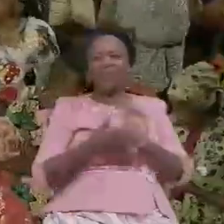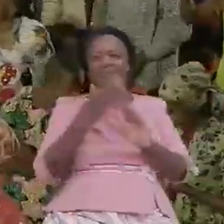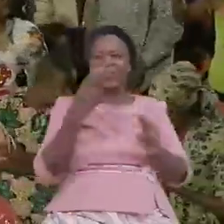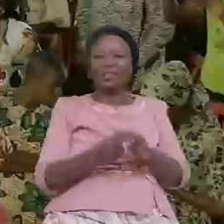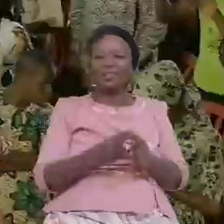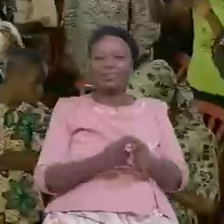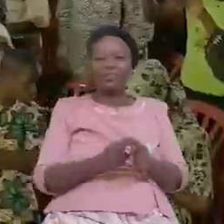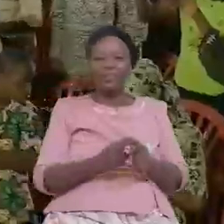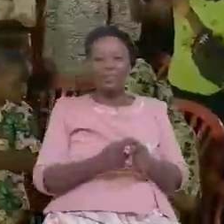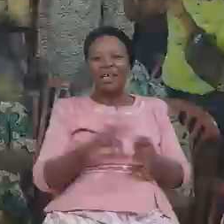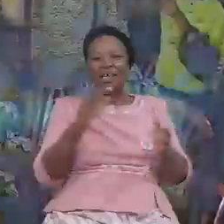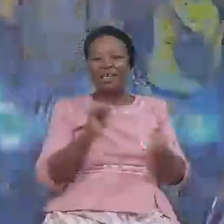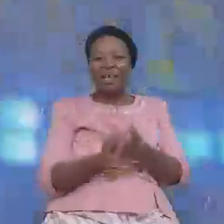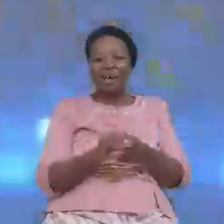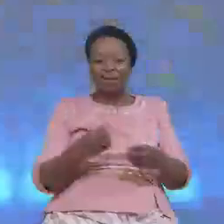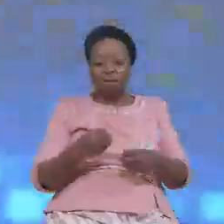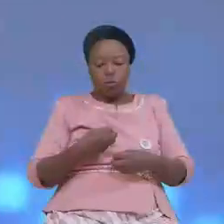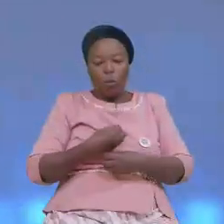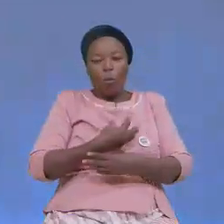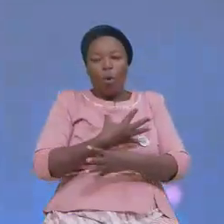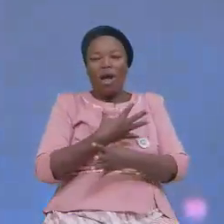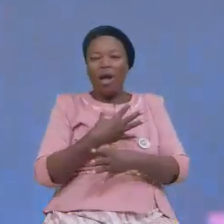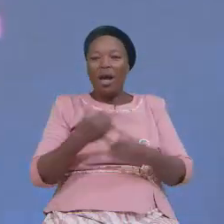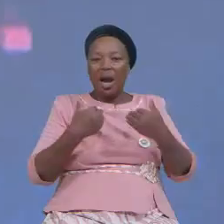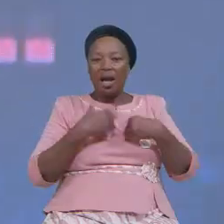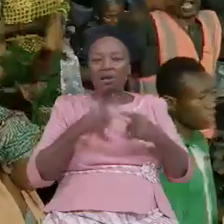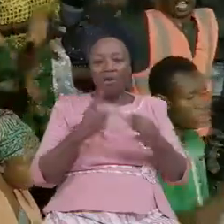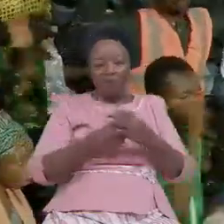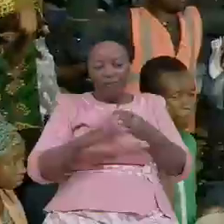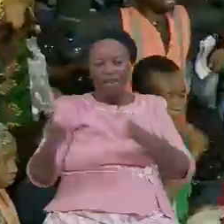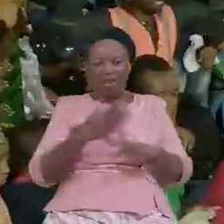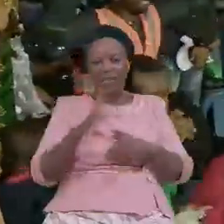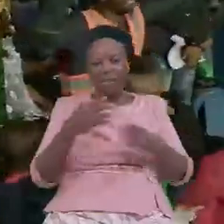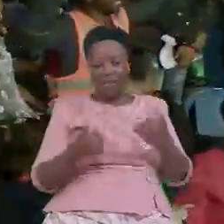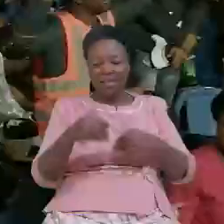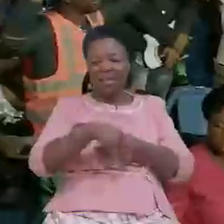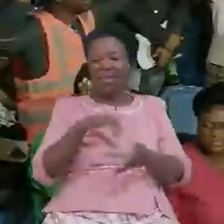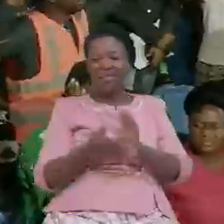That swelling has to vanish away tonight.